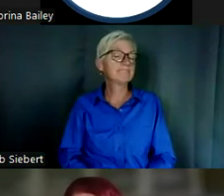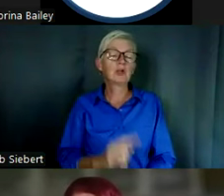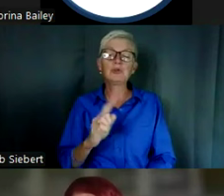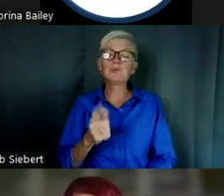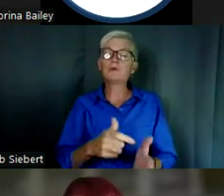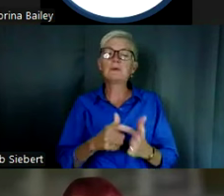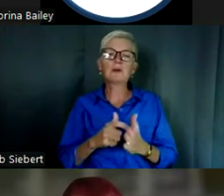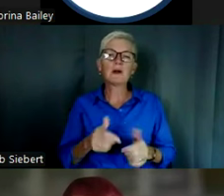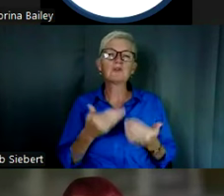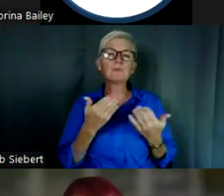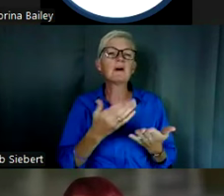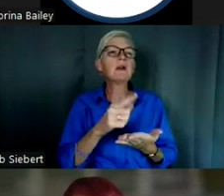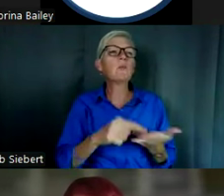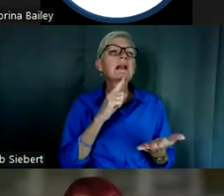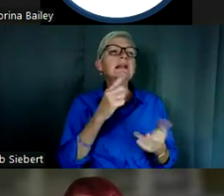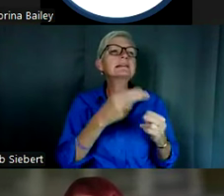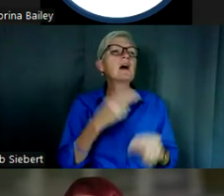what is reasonable.